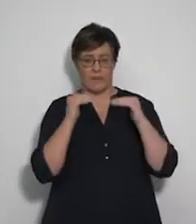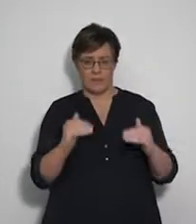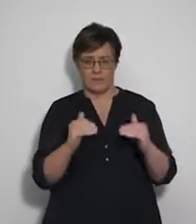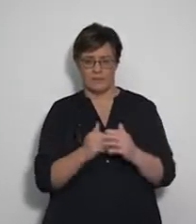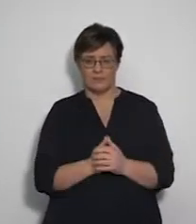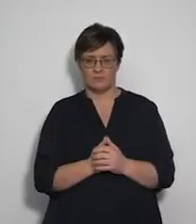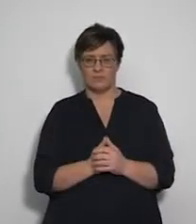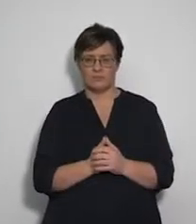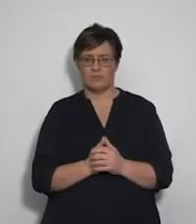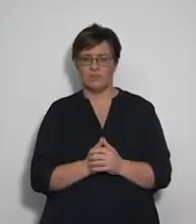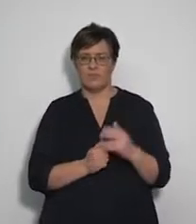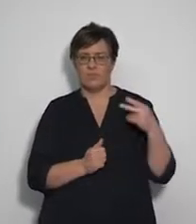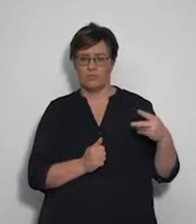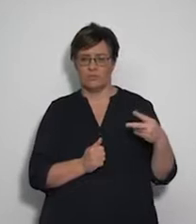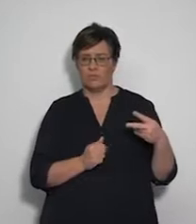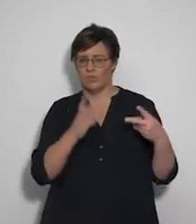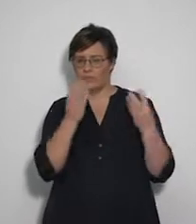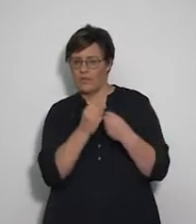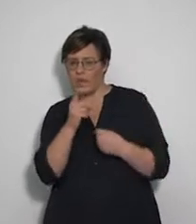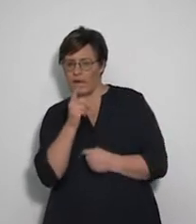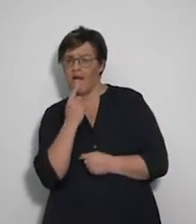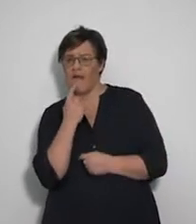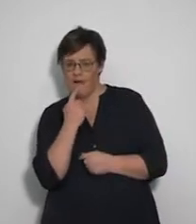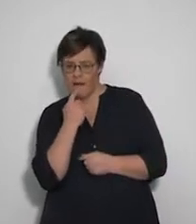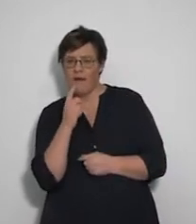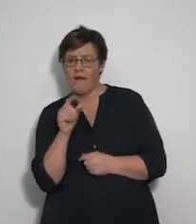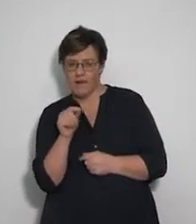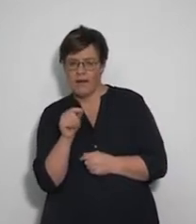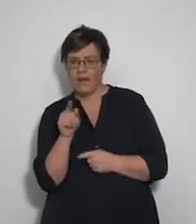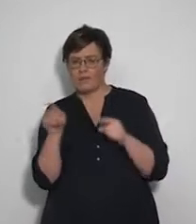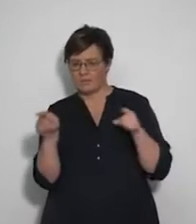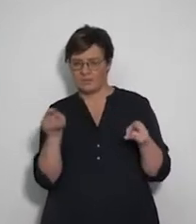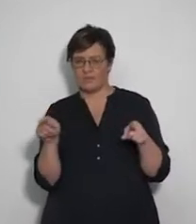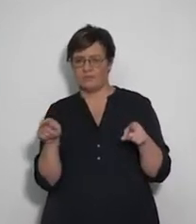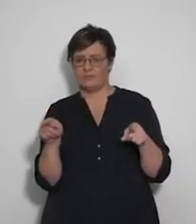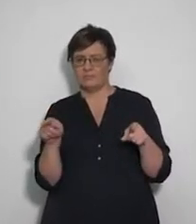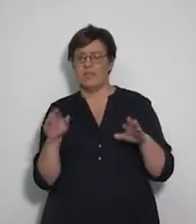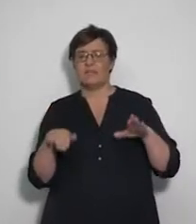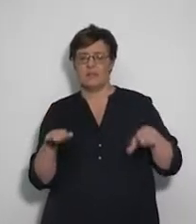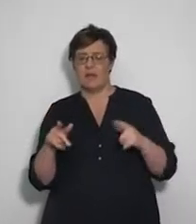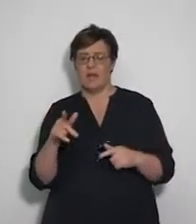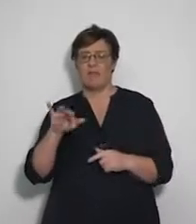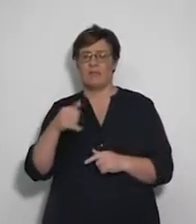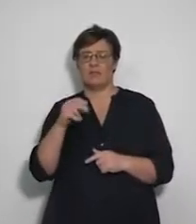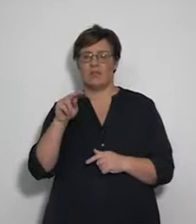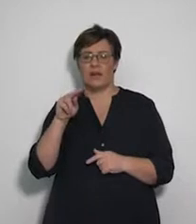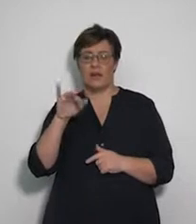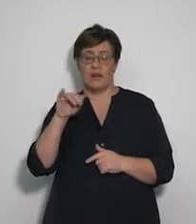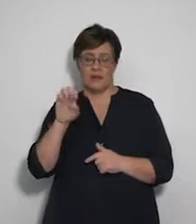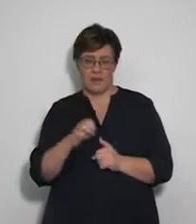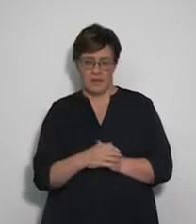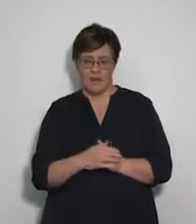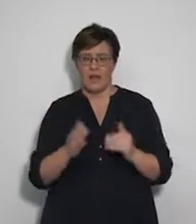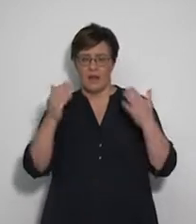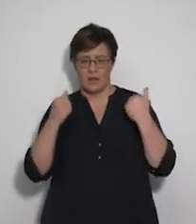to these 2, and if we look at them together, you can clearly see that that has been similar to Jenny. If we go on